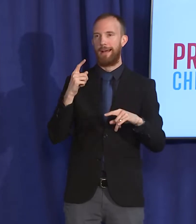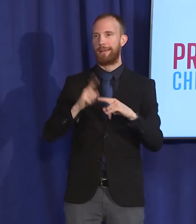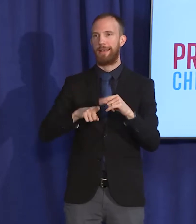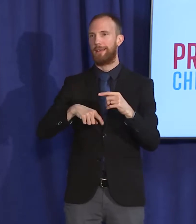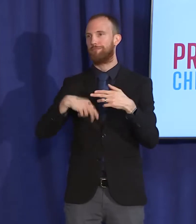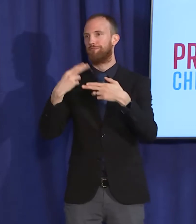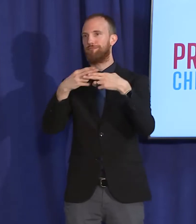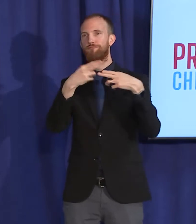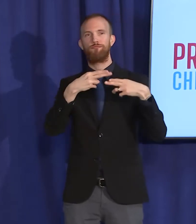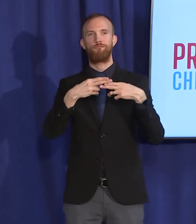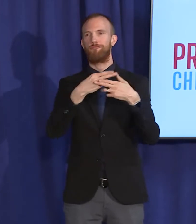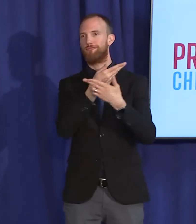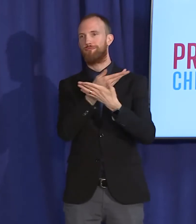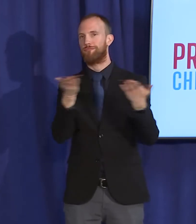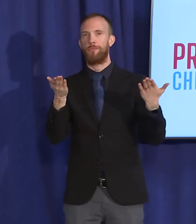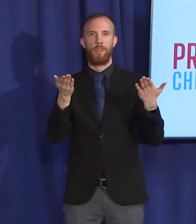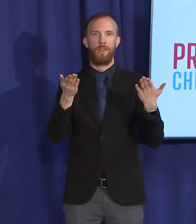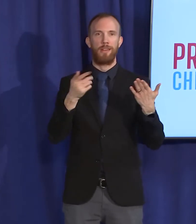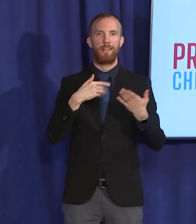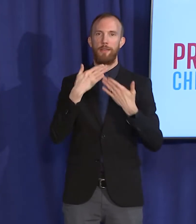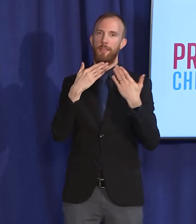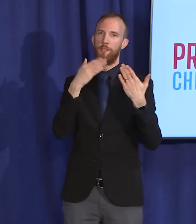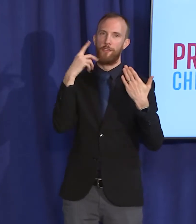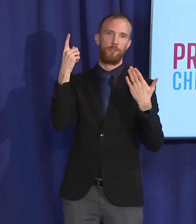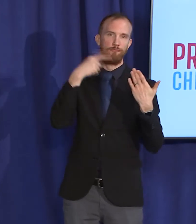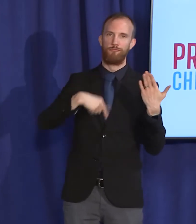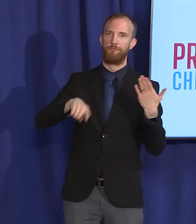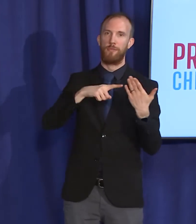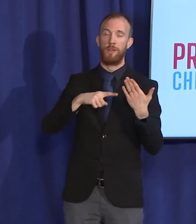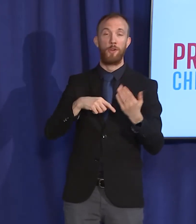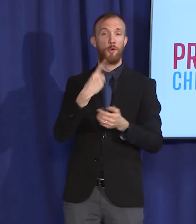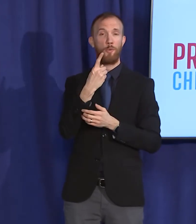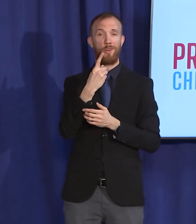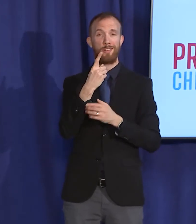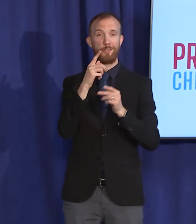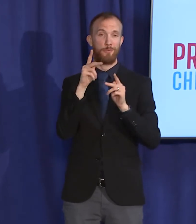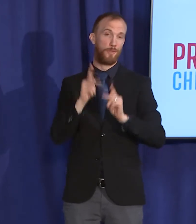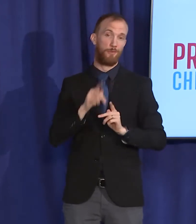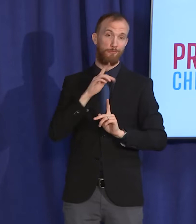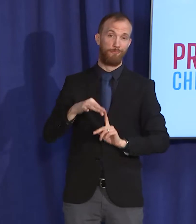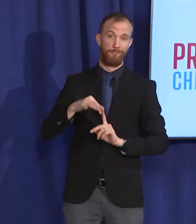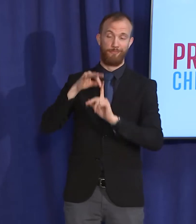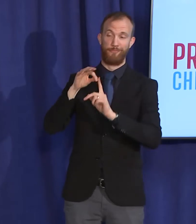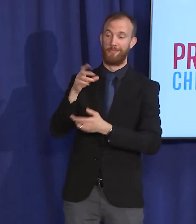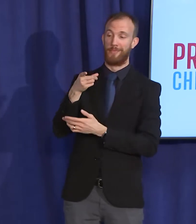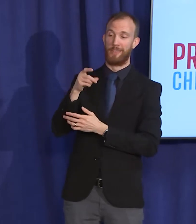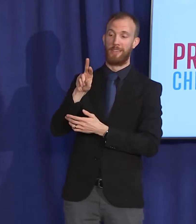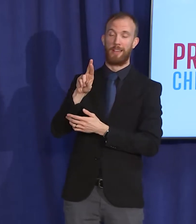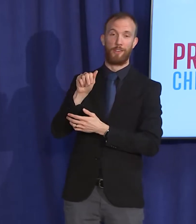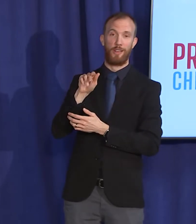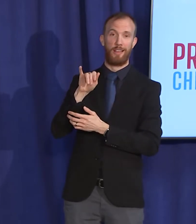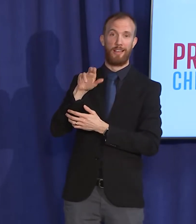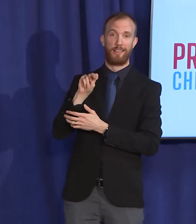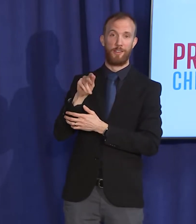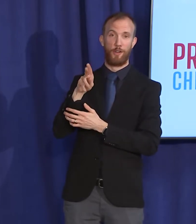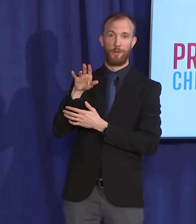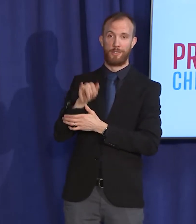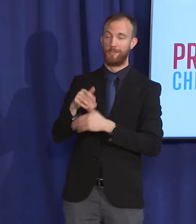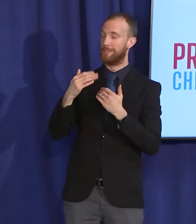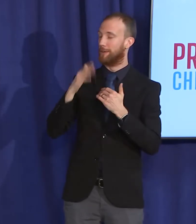this point. One of whom, of course, is our own Dr. Allison Arwady, the Commissioner of Public Health.